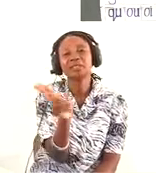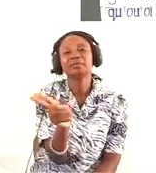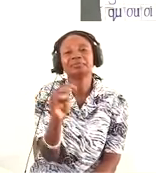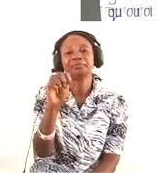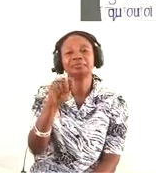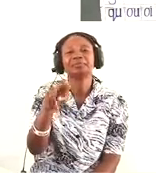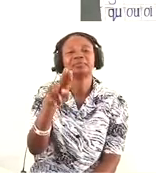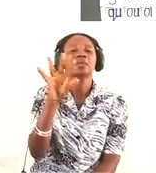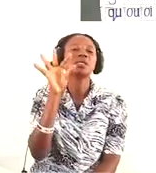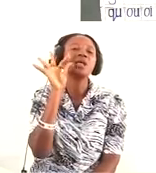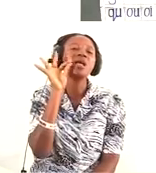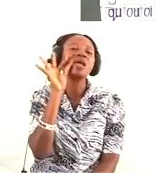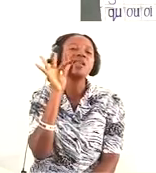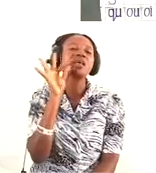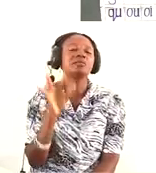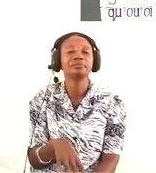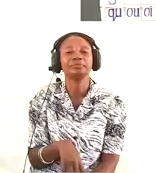what? Hen.